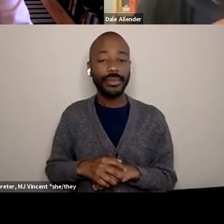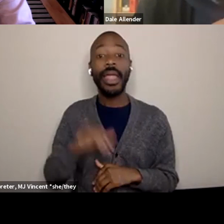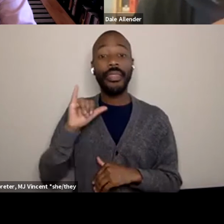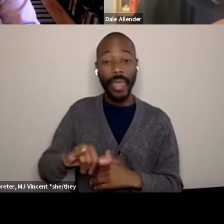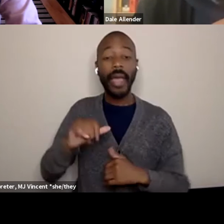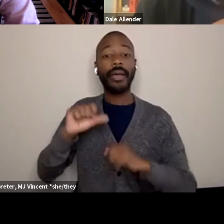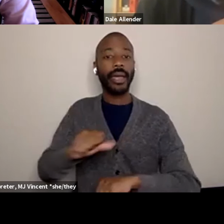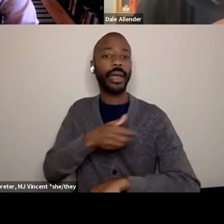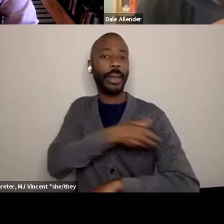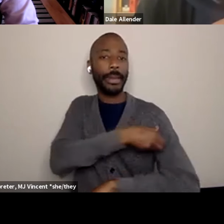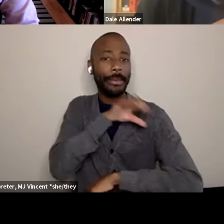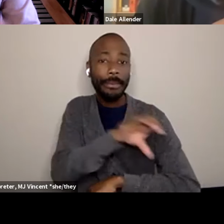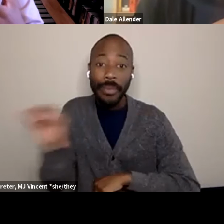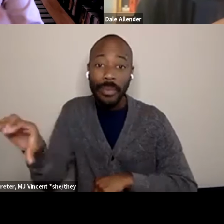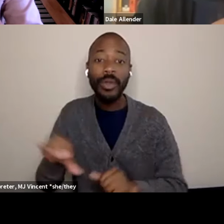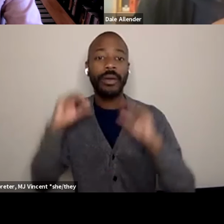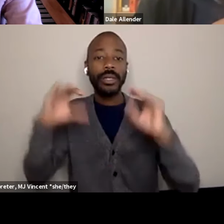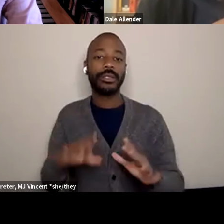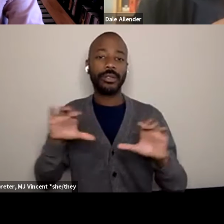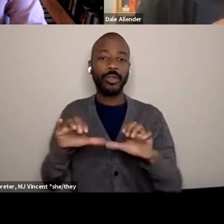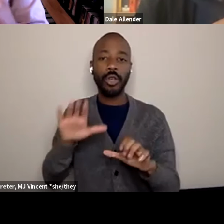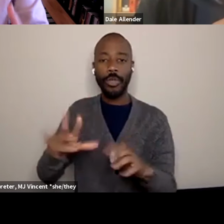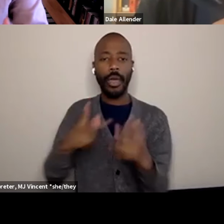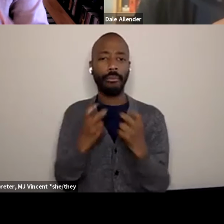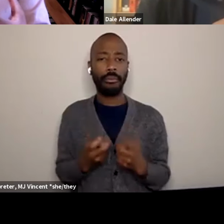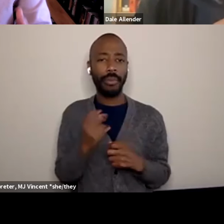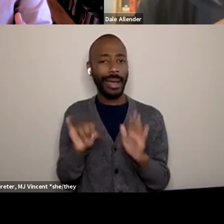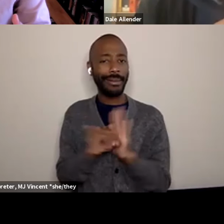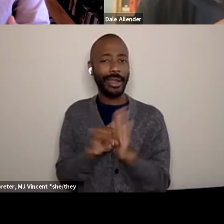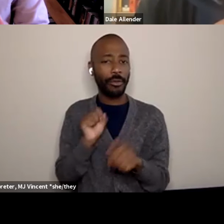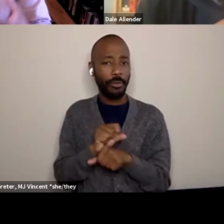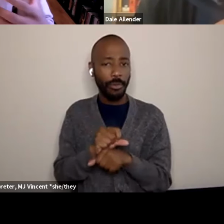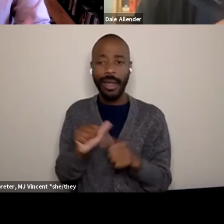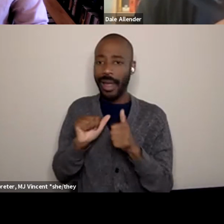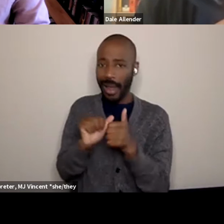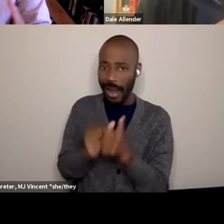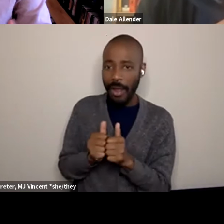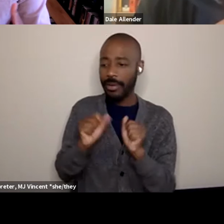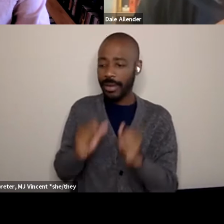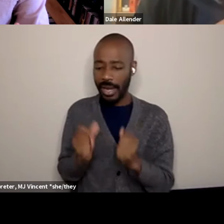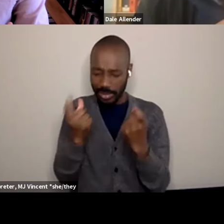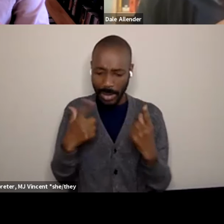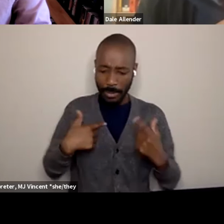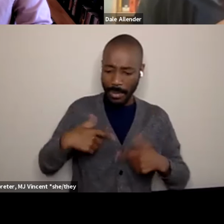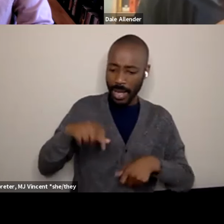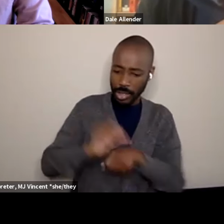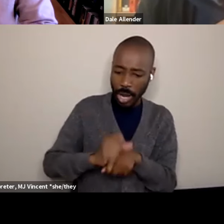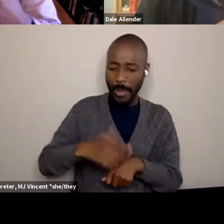professional identity work, right? How do teachers come to understand who they are and what they're doing, and to cultivate their professional